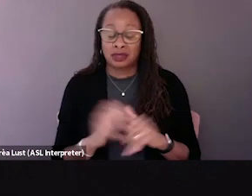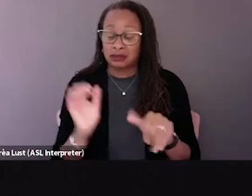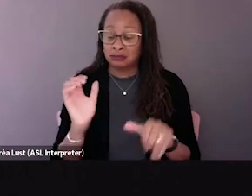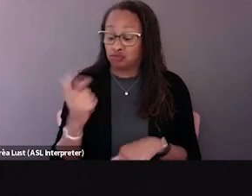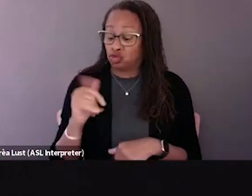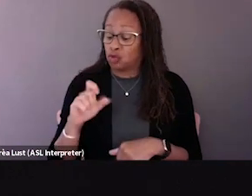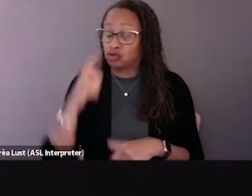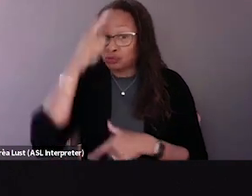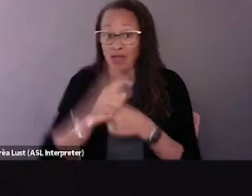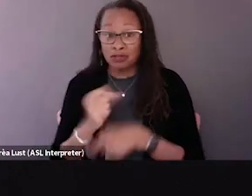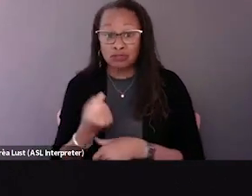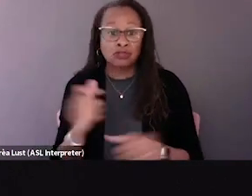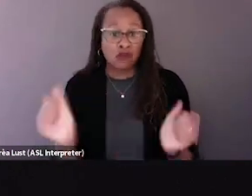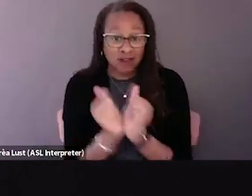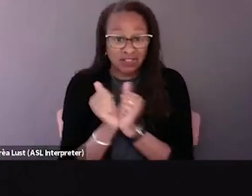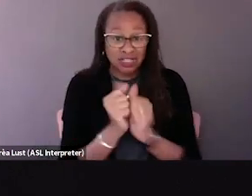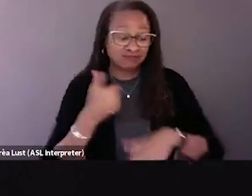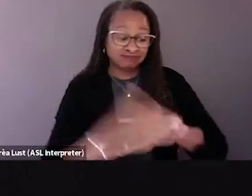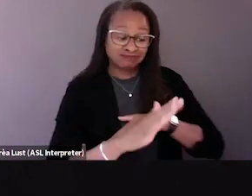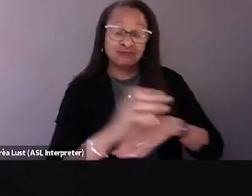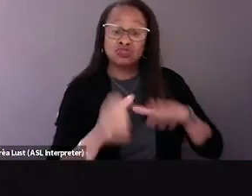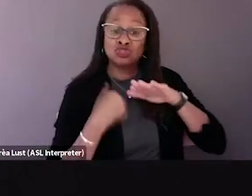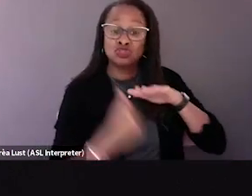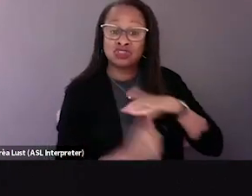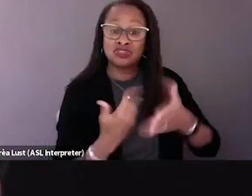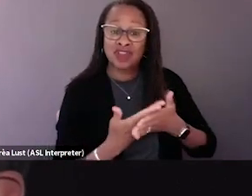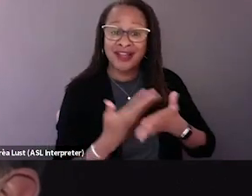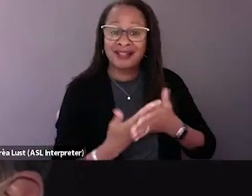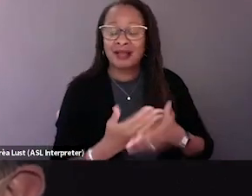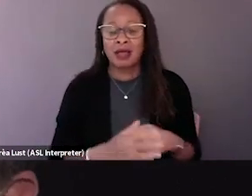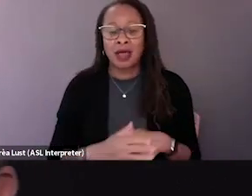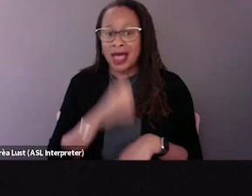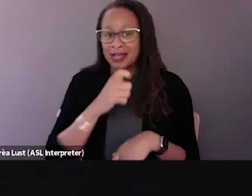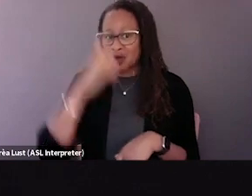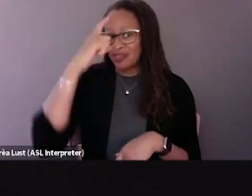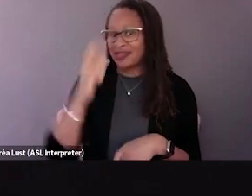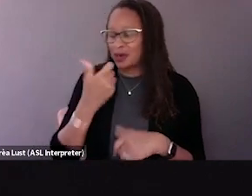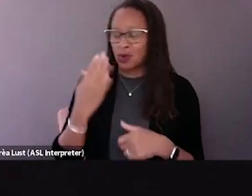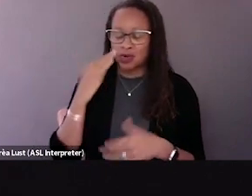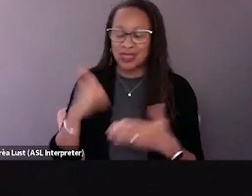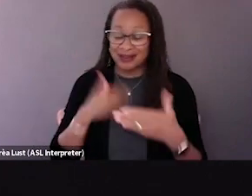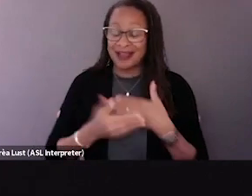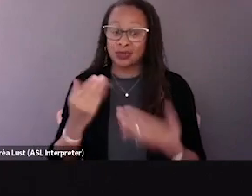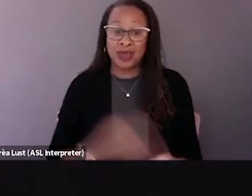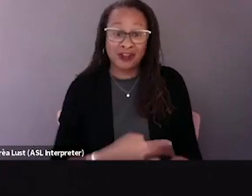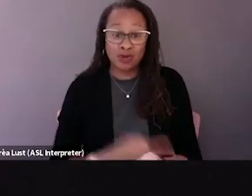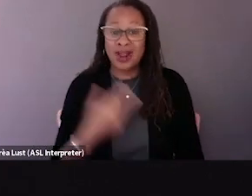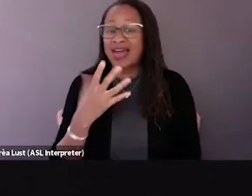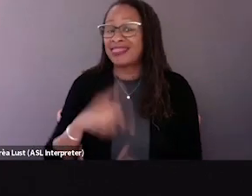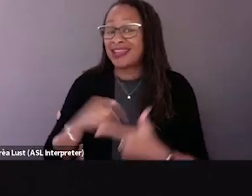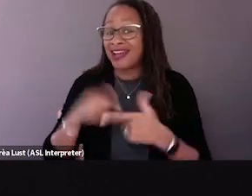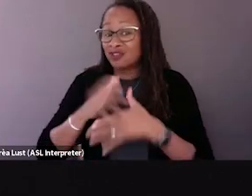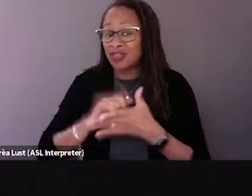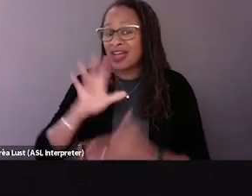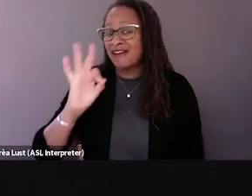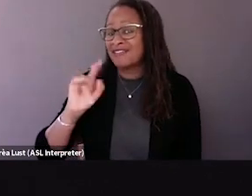in jail. Little did I know, I think anybody really knew, that heroin was on the horizon, and then fentanyl. And as I was